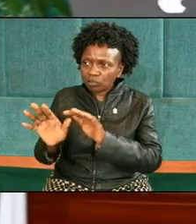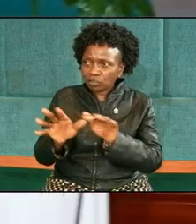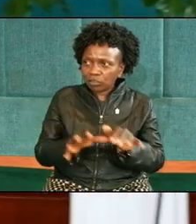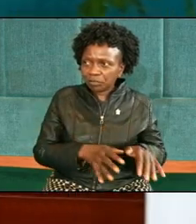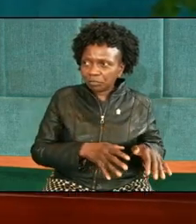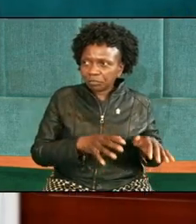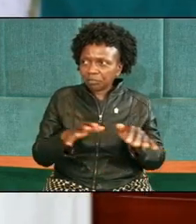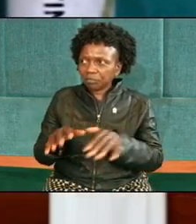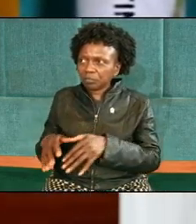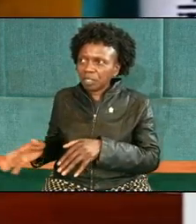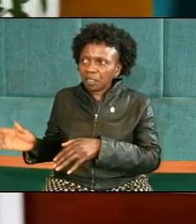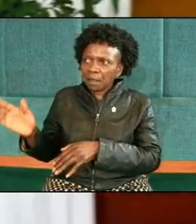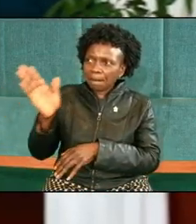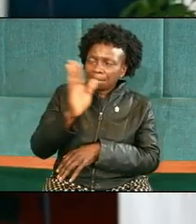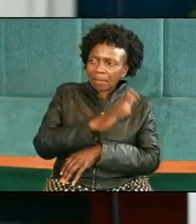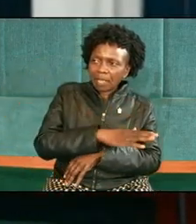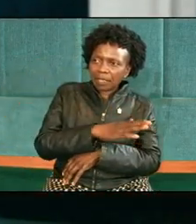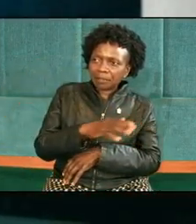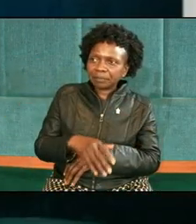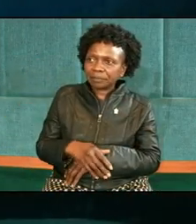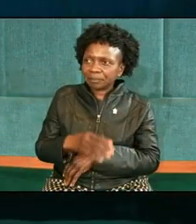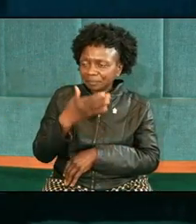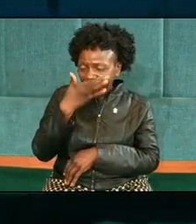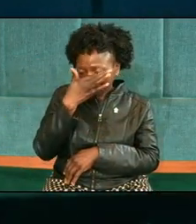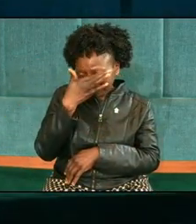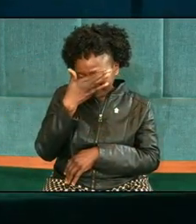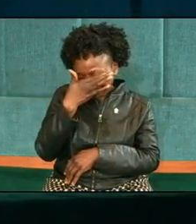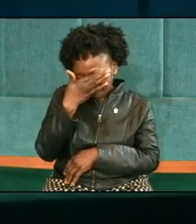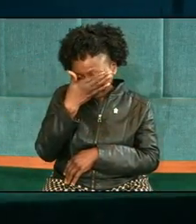from all the way over in Spain.